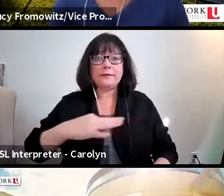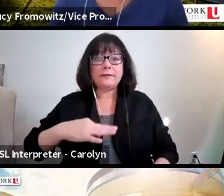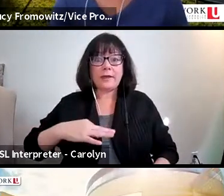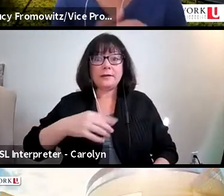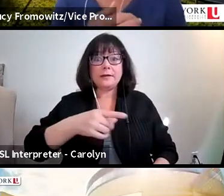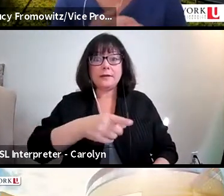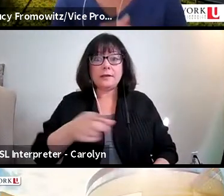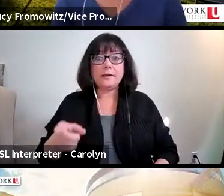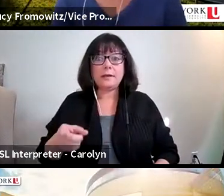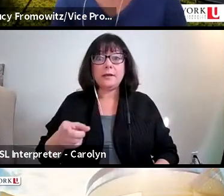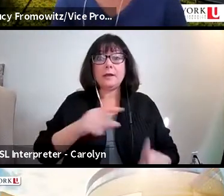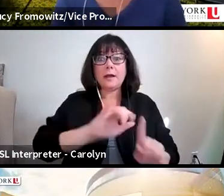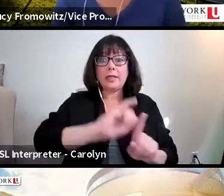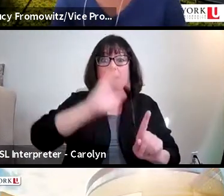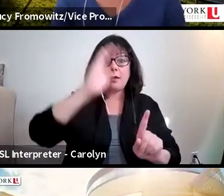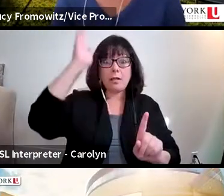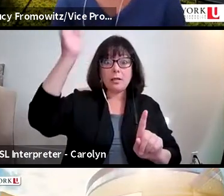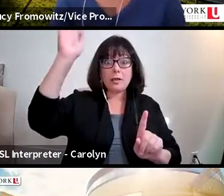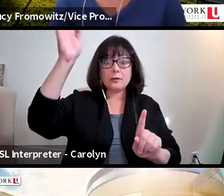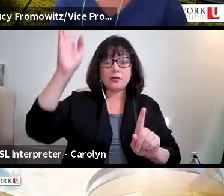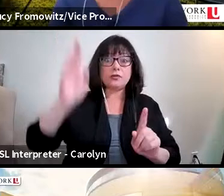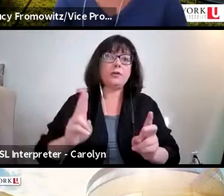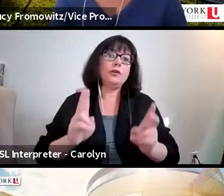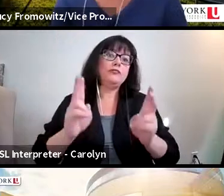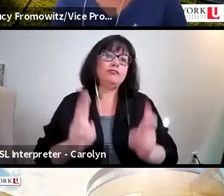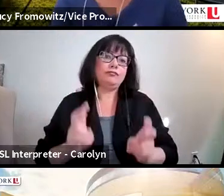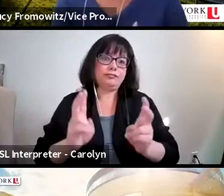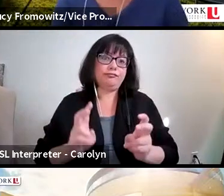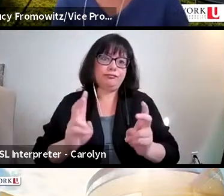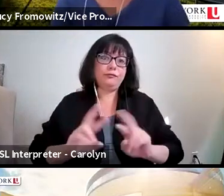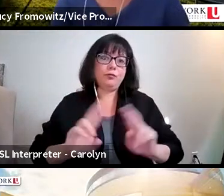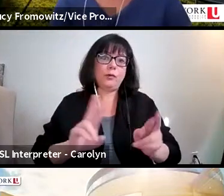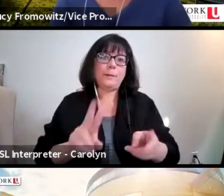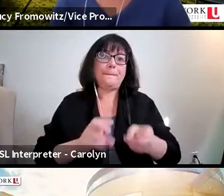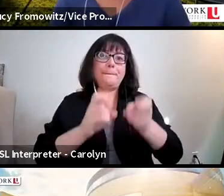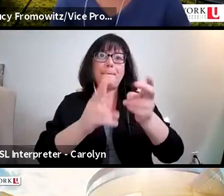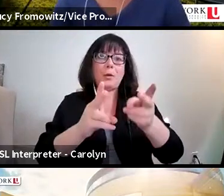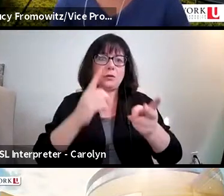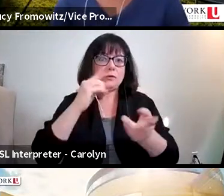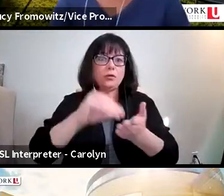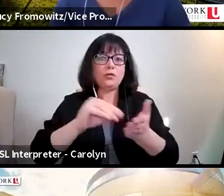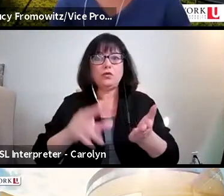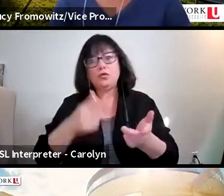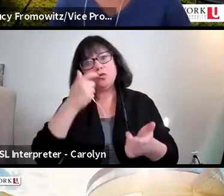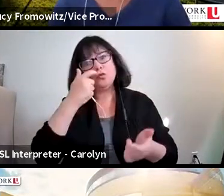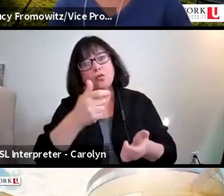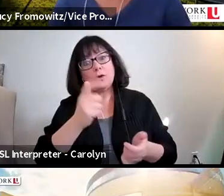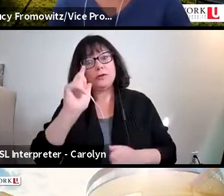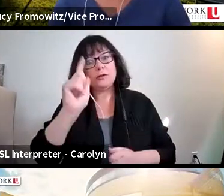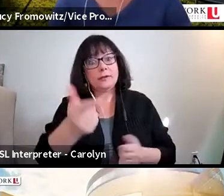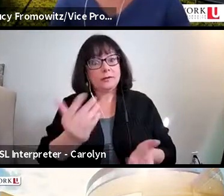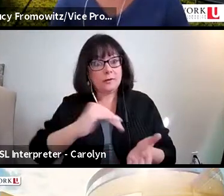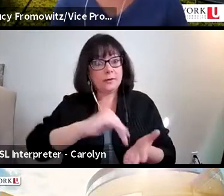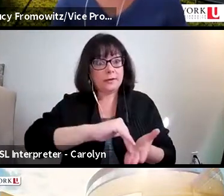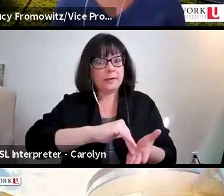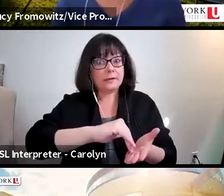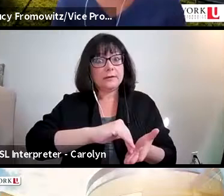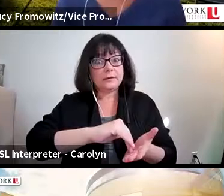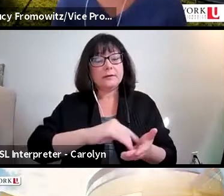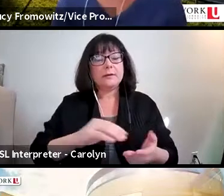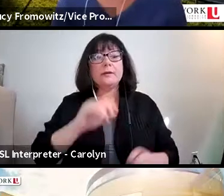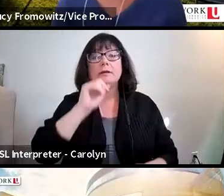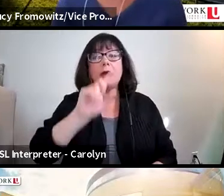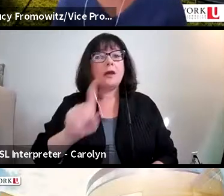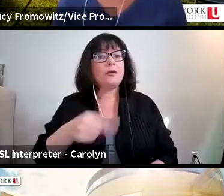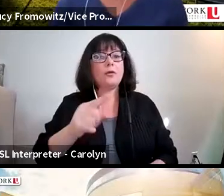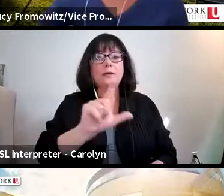lectures, to make them available in an asynchronous format. We do appreciate that we're dealing with,